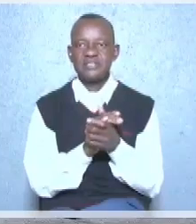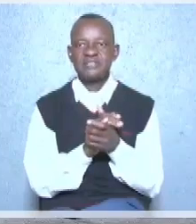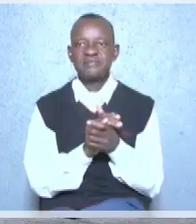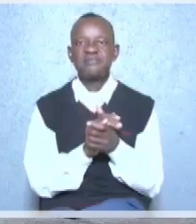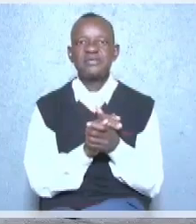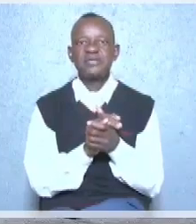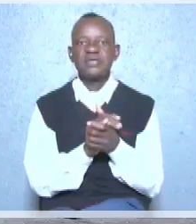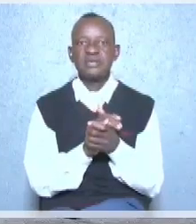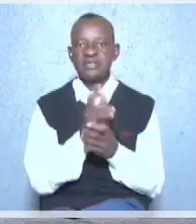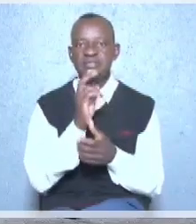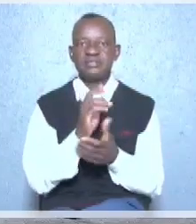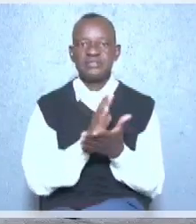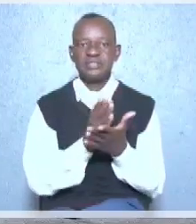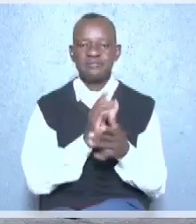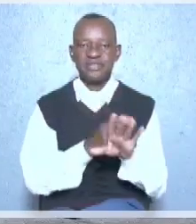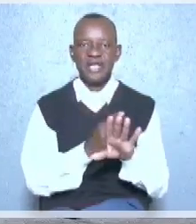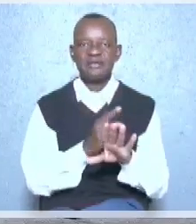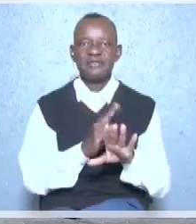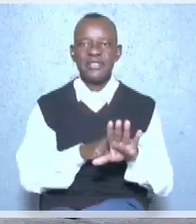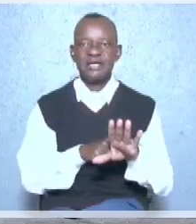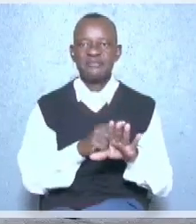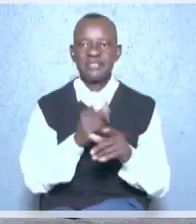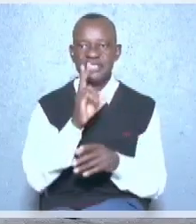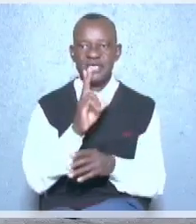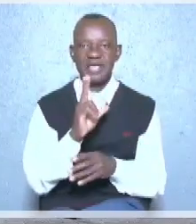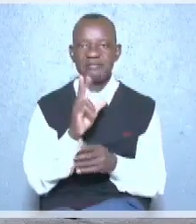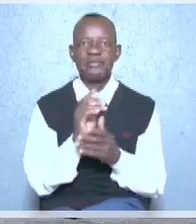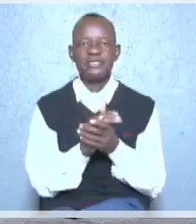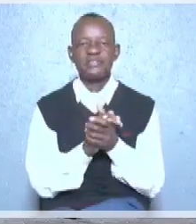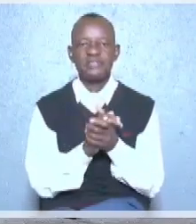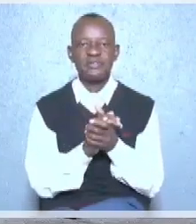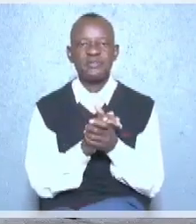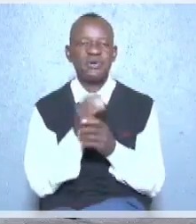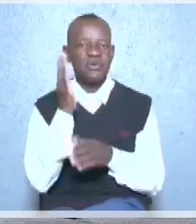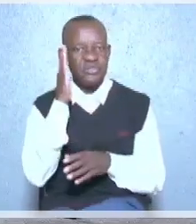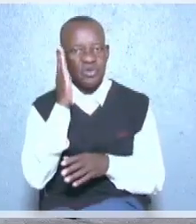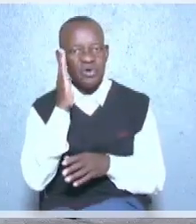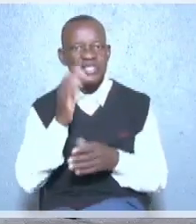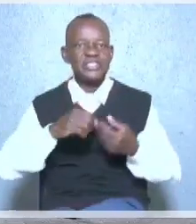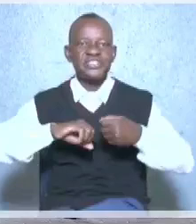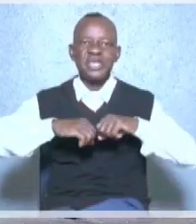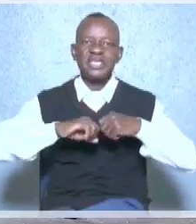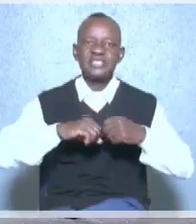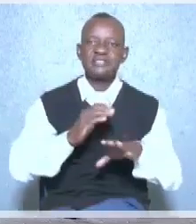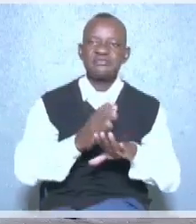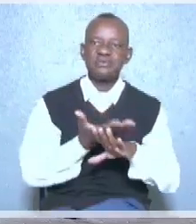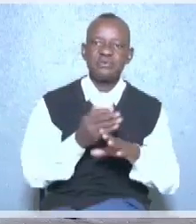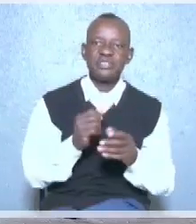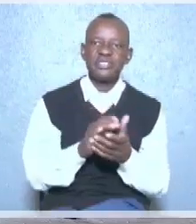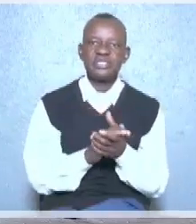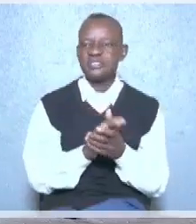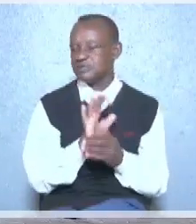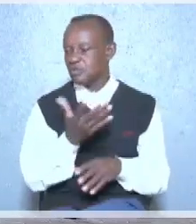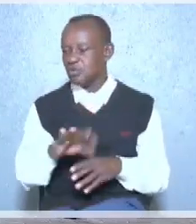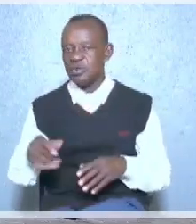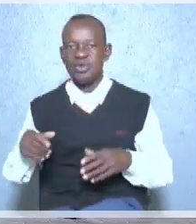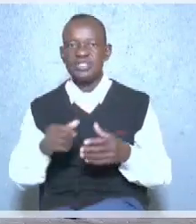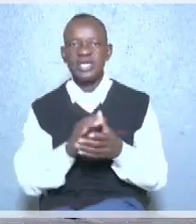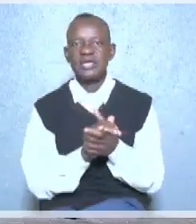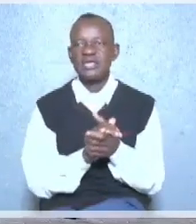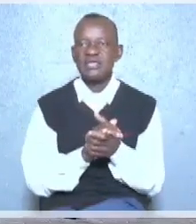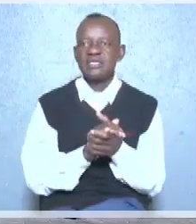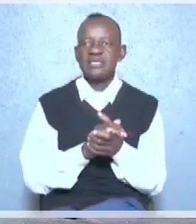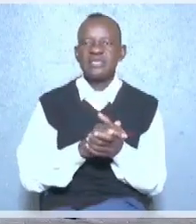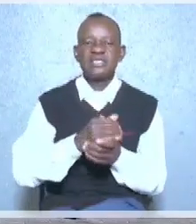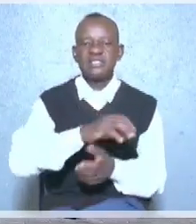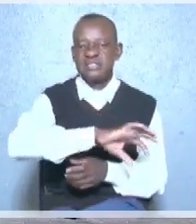inaccuracies, inconsistencies in how the story is being told. With the power of film, how do you think can we change that and own our narrative so